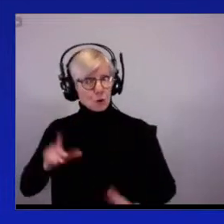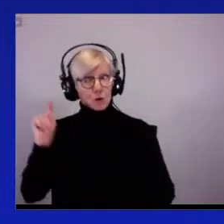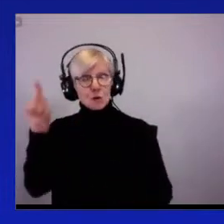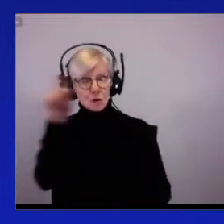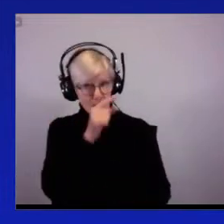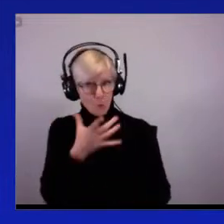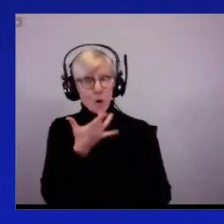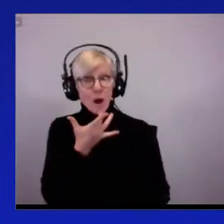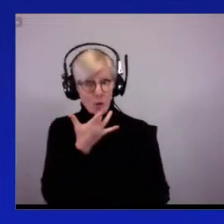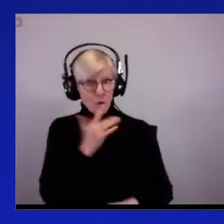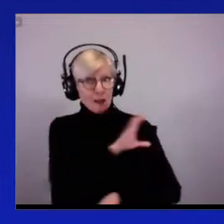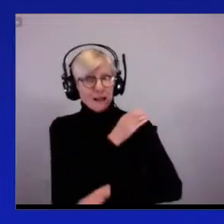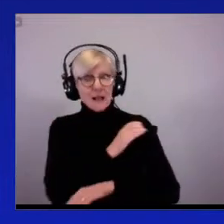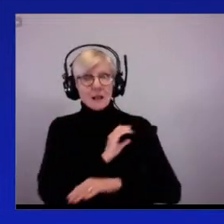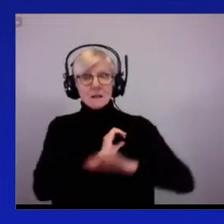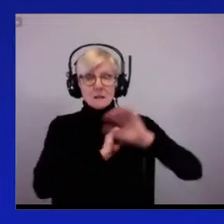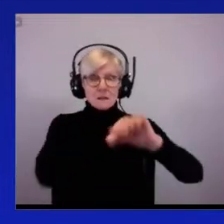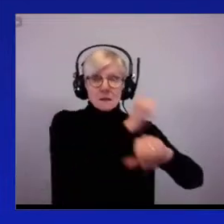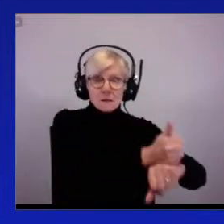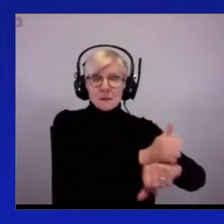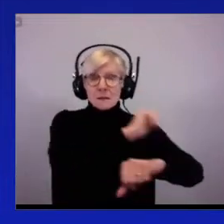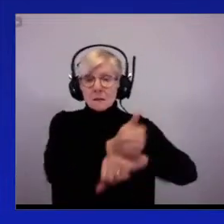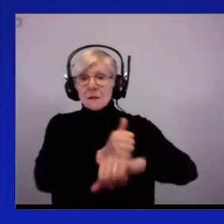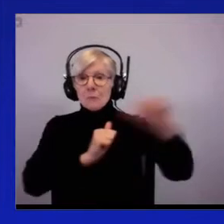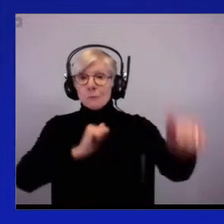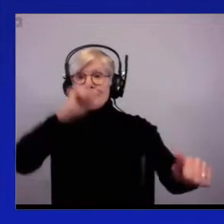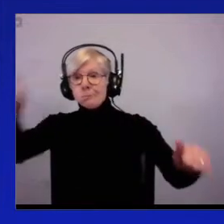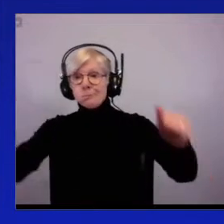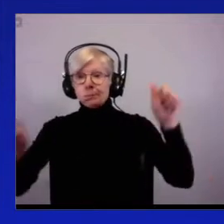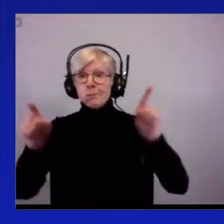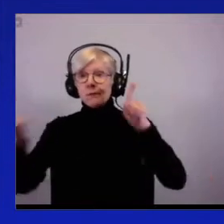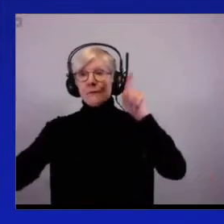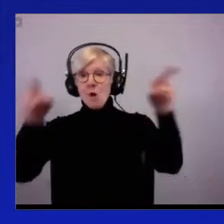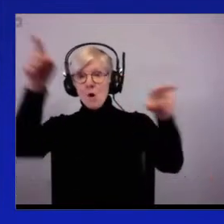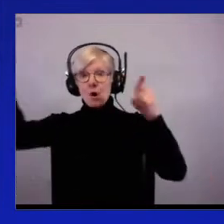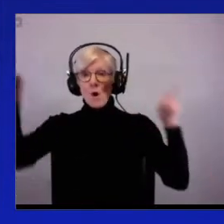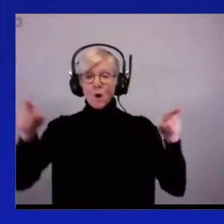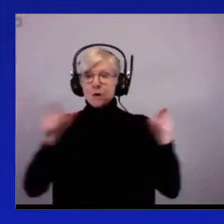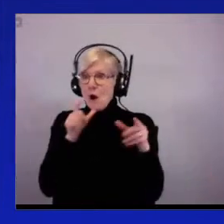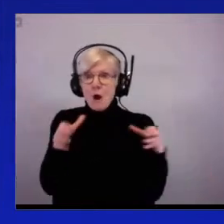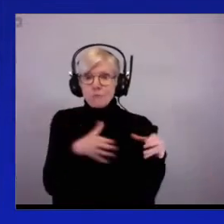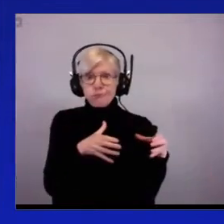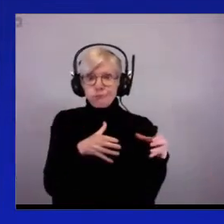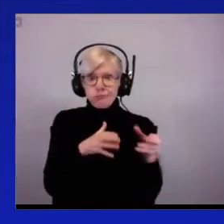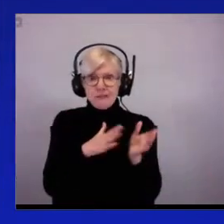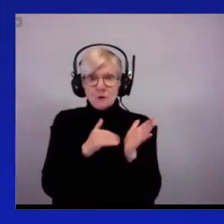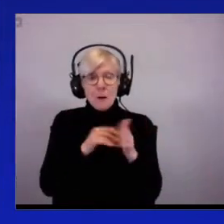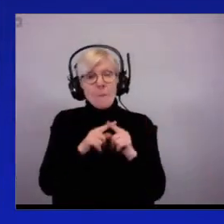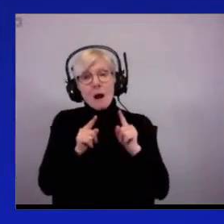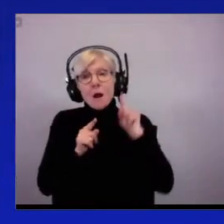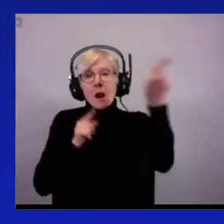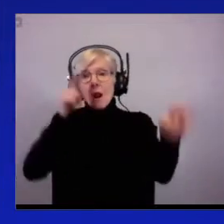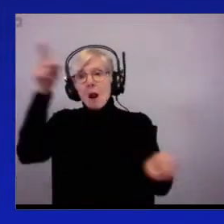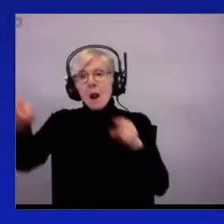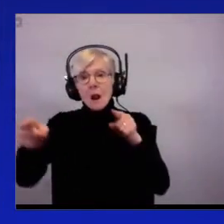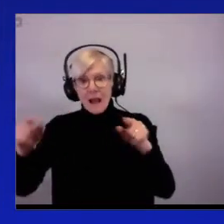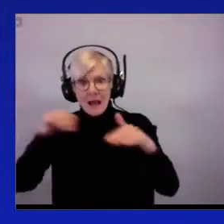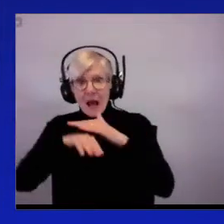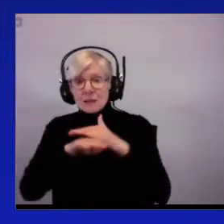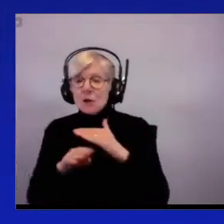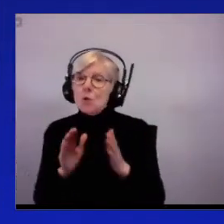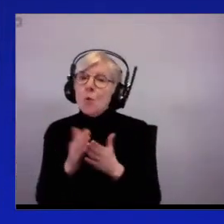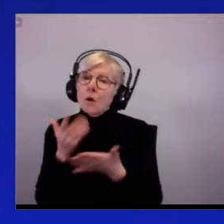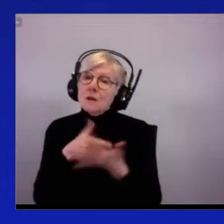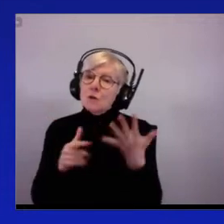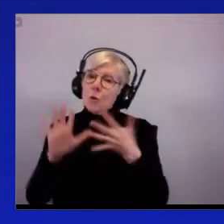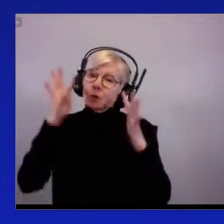spreading of those, so that they're in places where populations can most access them. So, what are the criteria